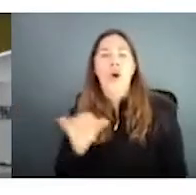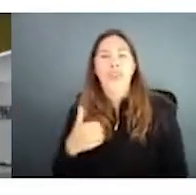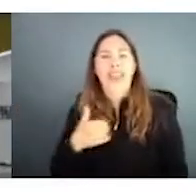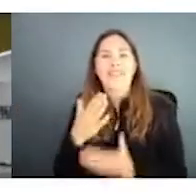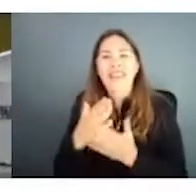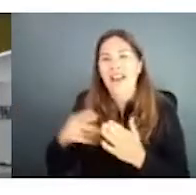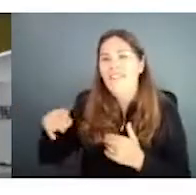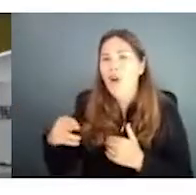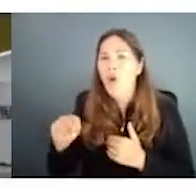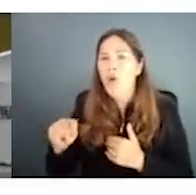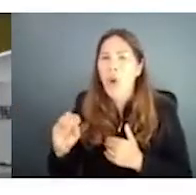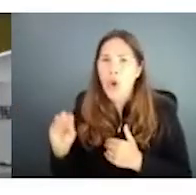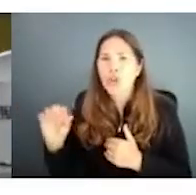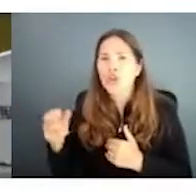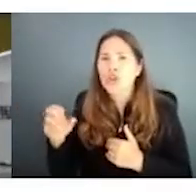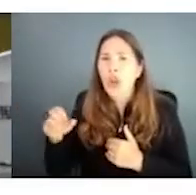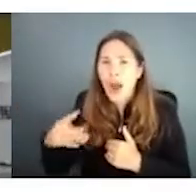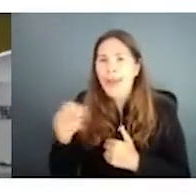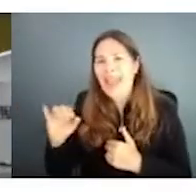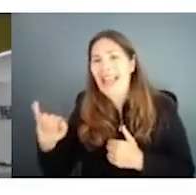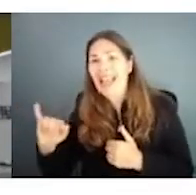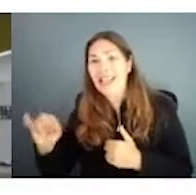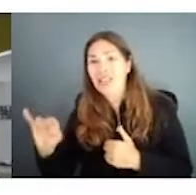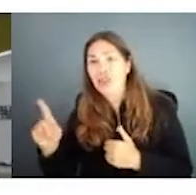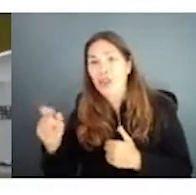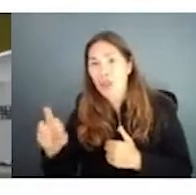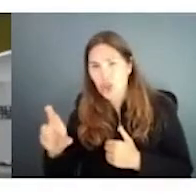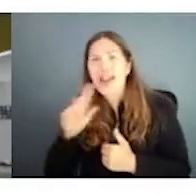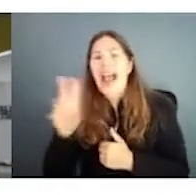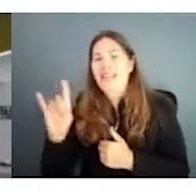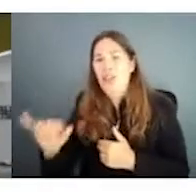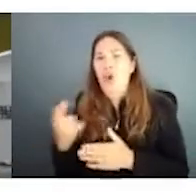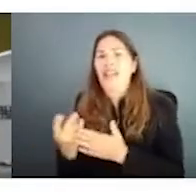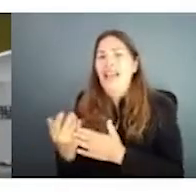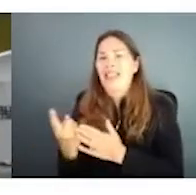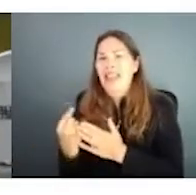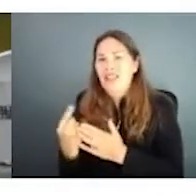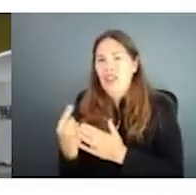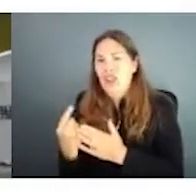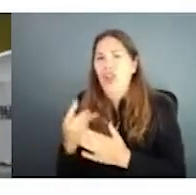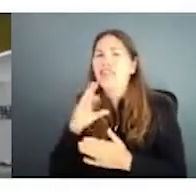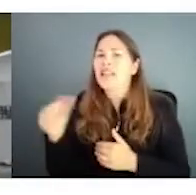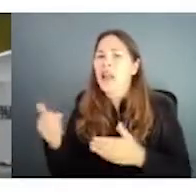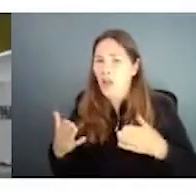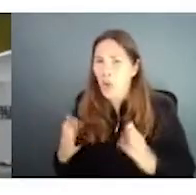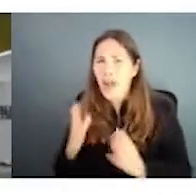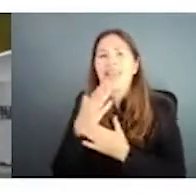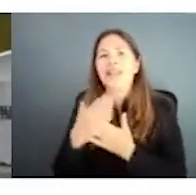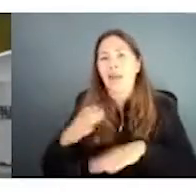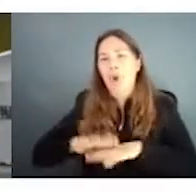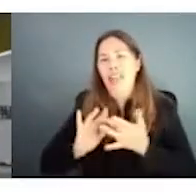Photoshop and Illustrator ones that I've done last year. All right, so that's another way. And then there are some online